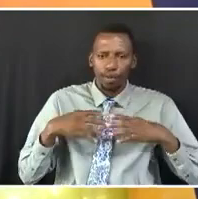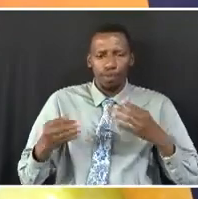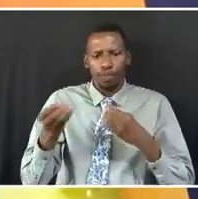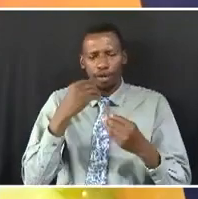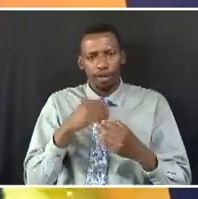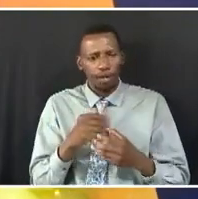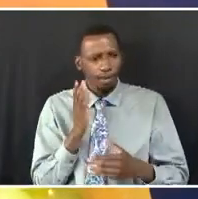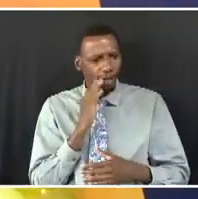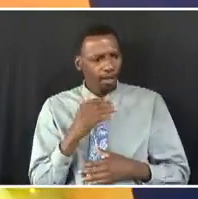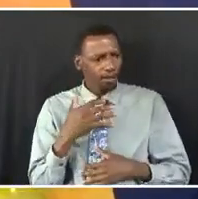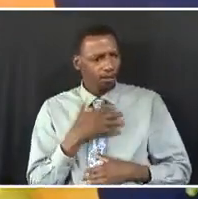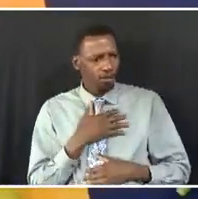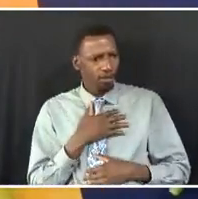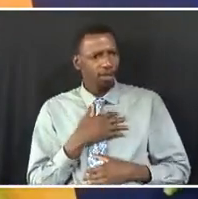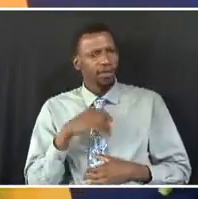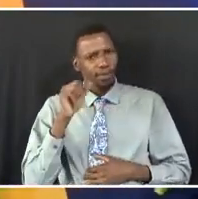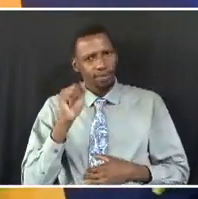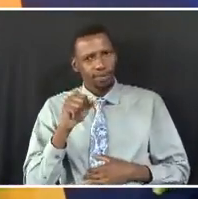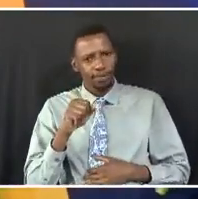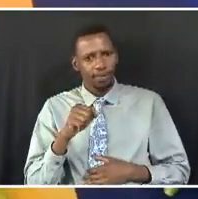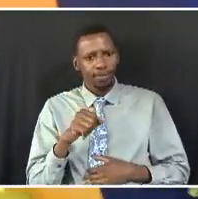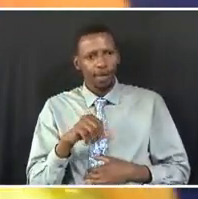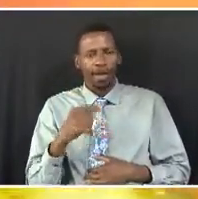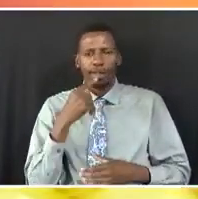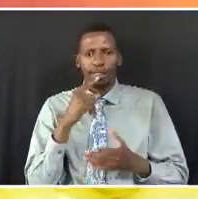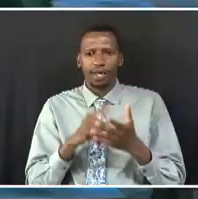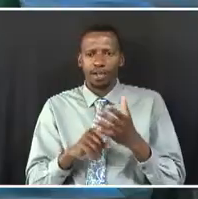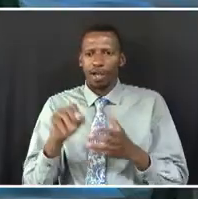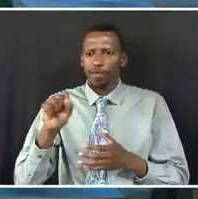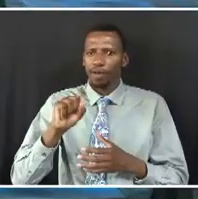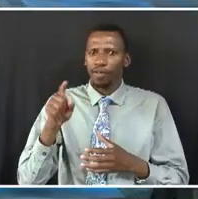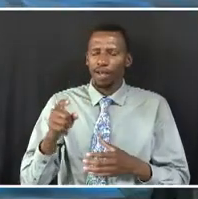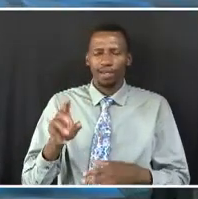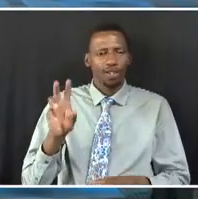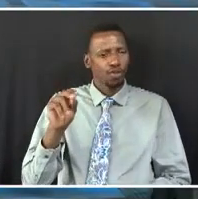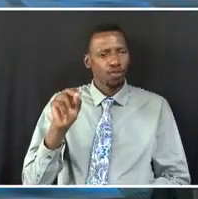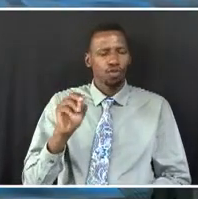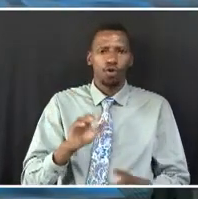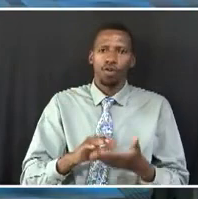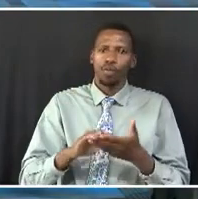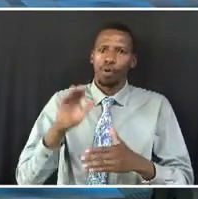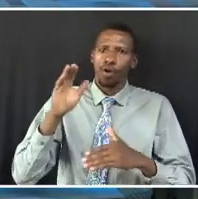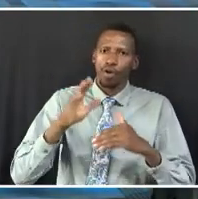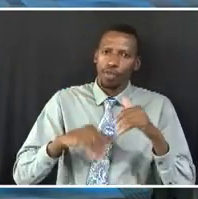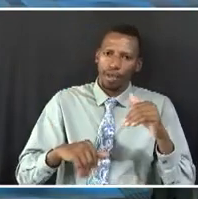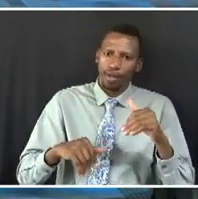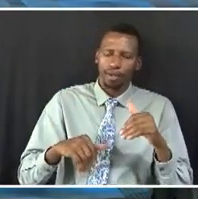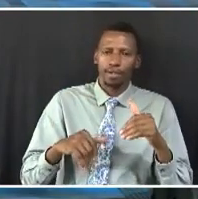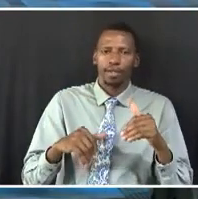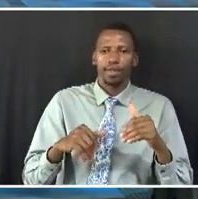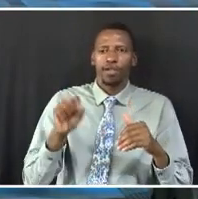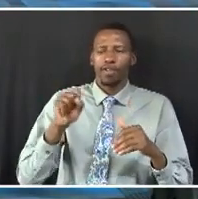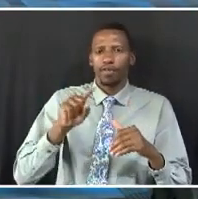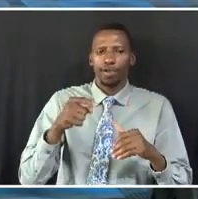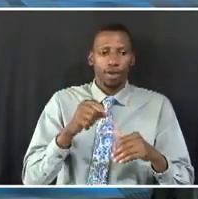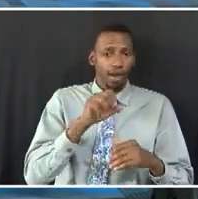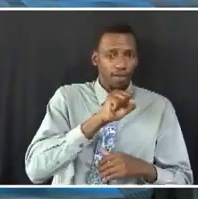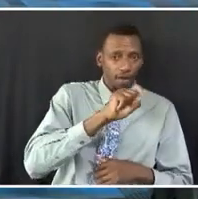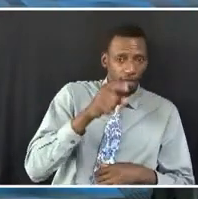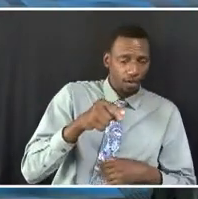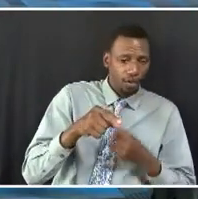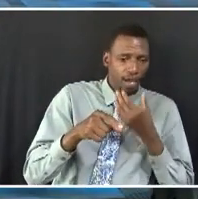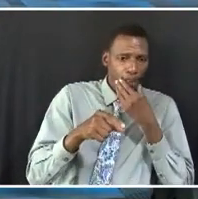Yeah. Somebody say there are only 5,000. No, there are more than 5,000. The 5,000 are only the men. And